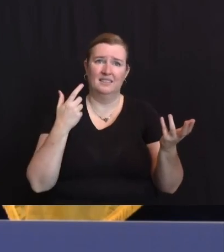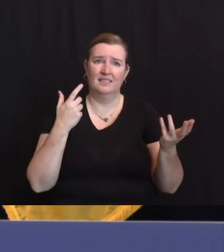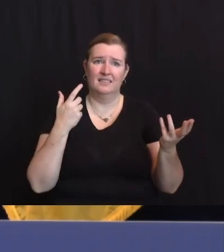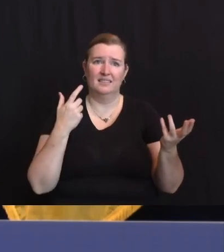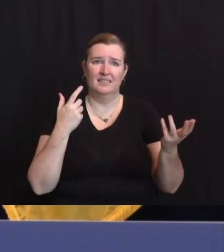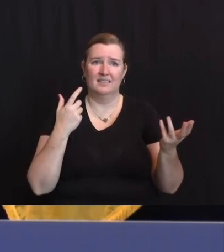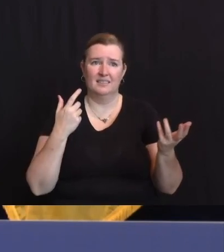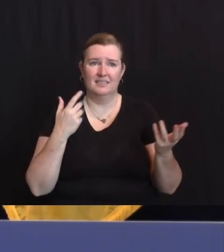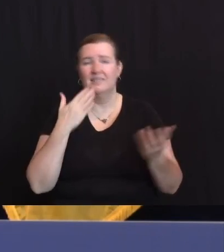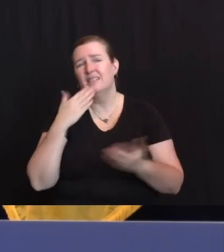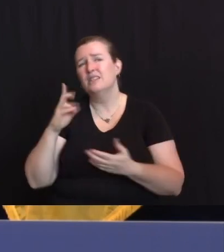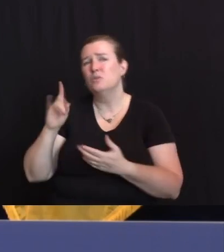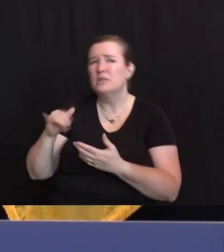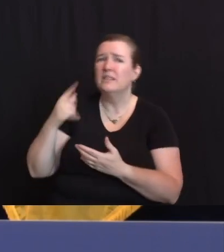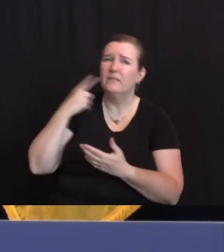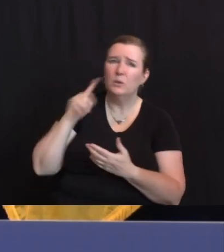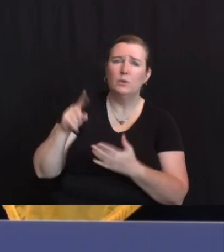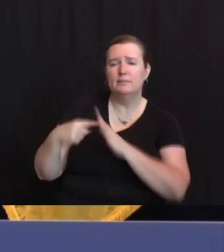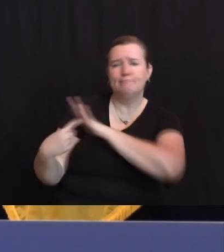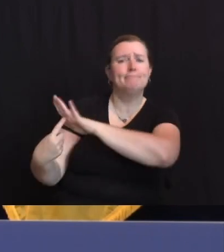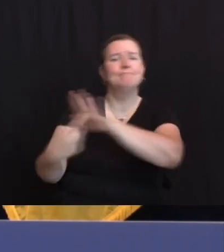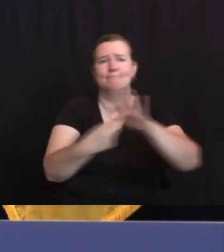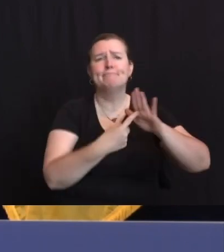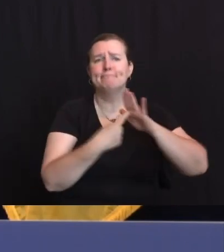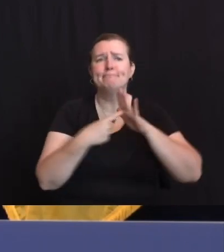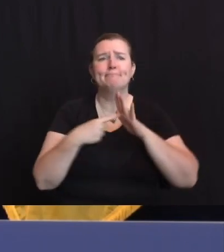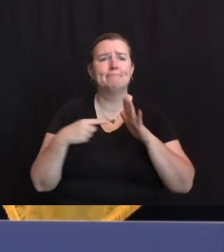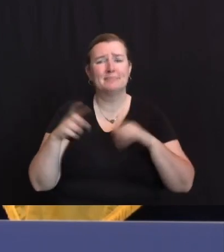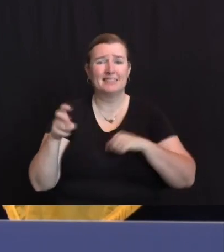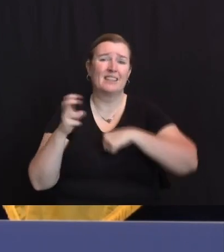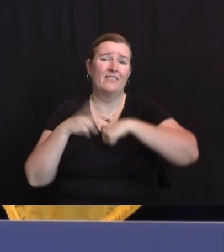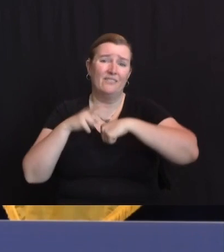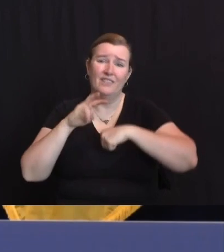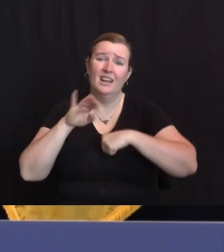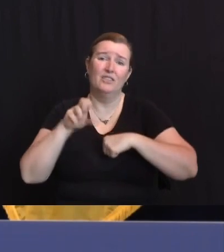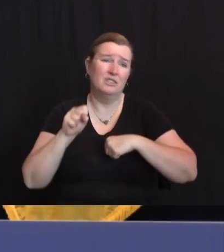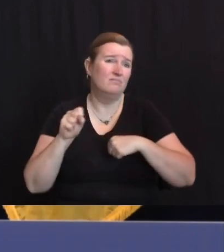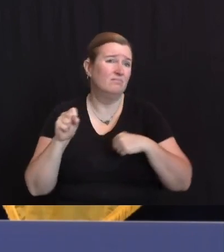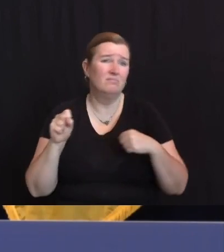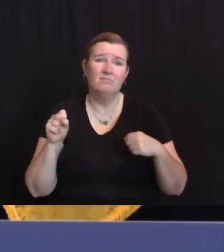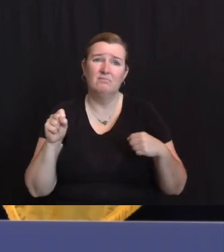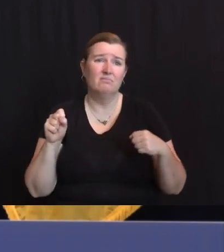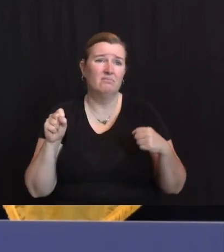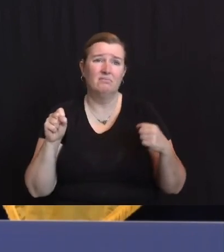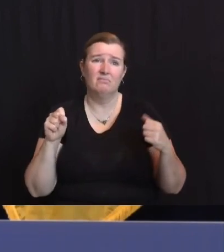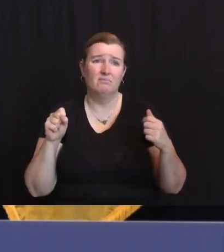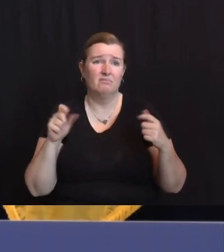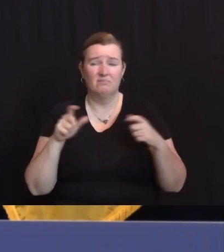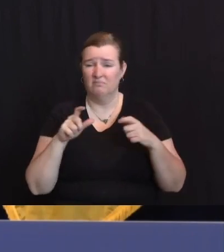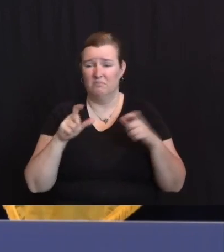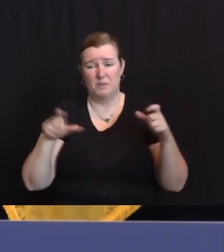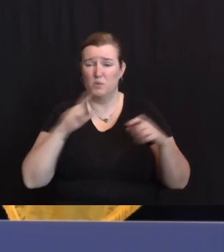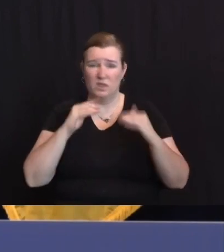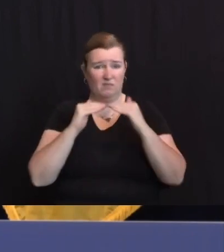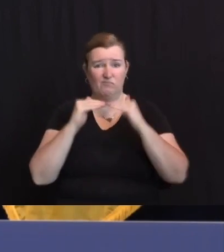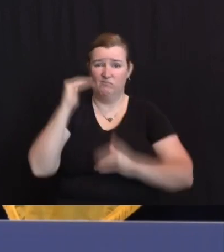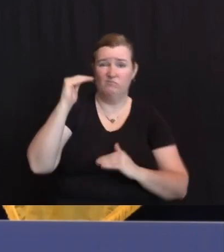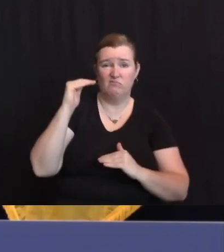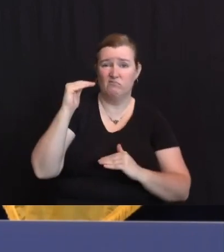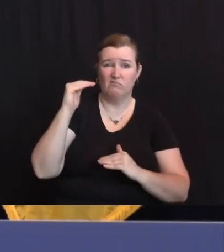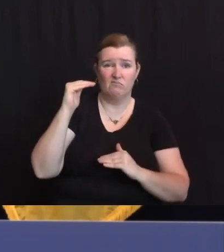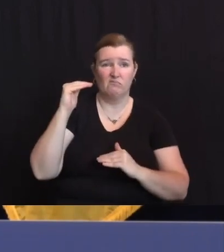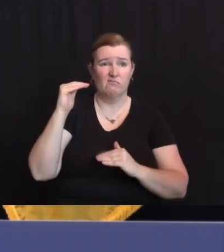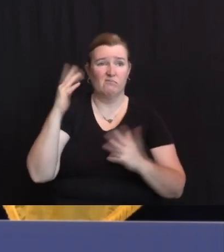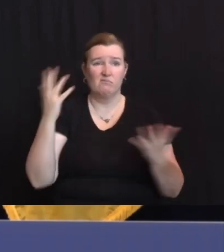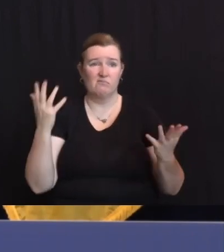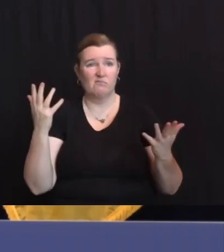this virus has uncovered. Jared Maples is with us, and in fact, I should have known this. We were kidding sending out an APB